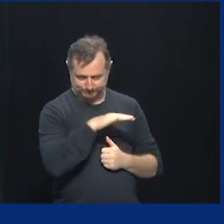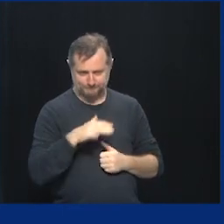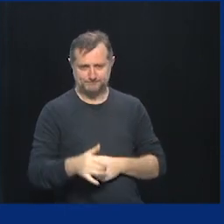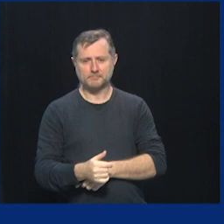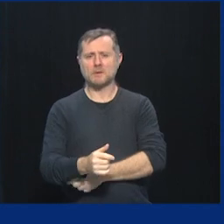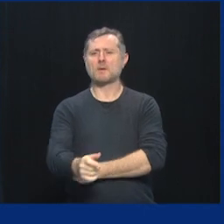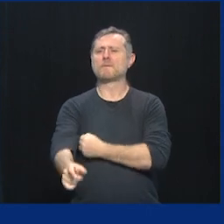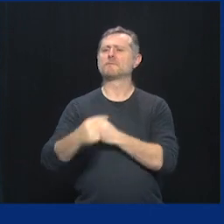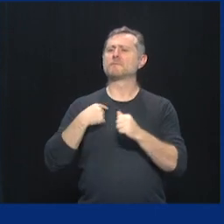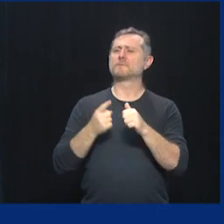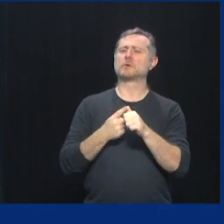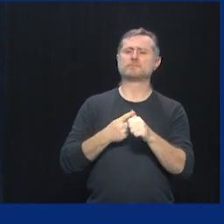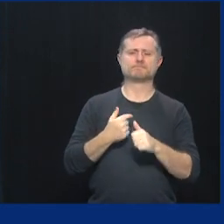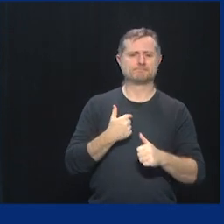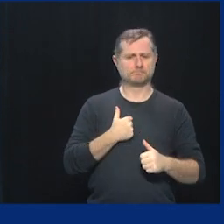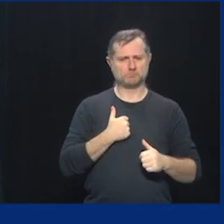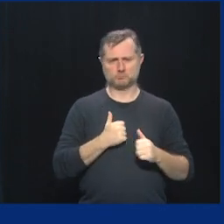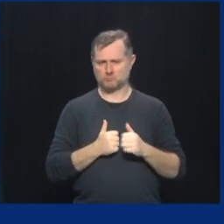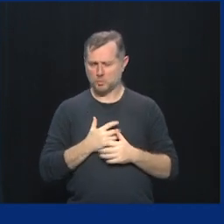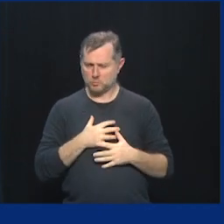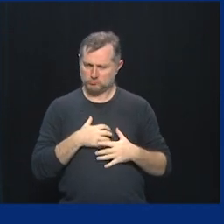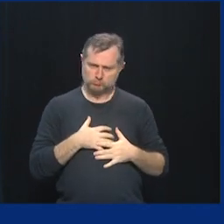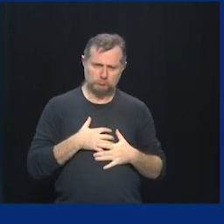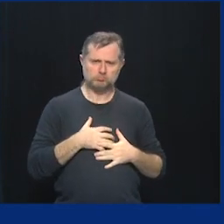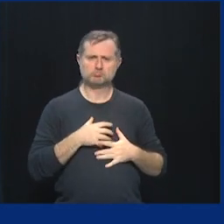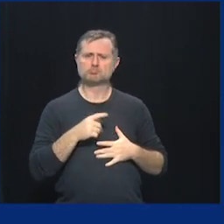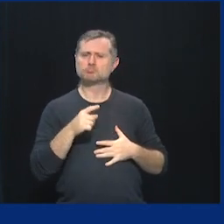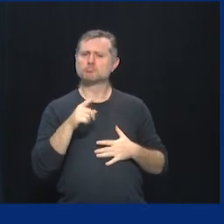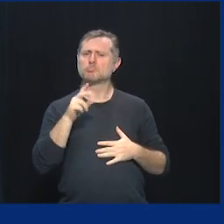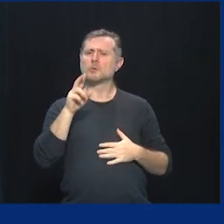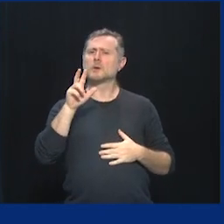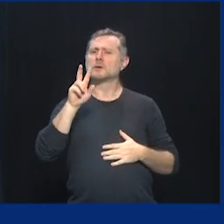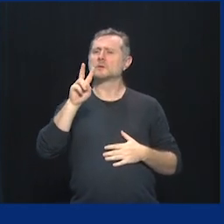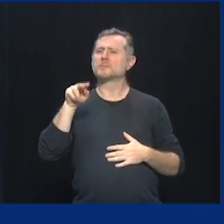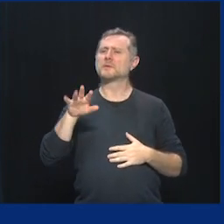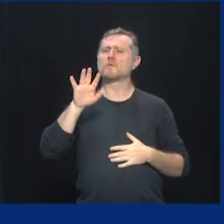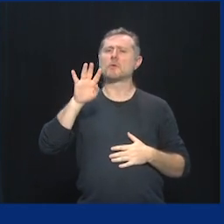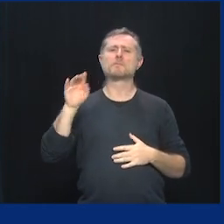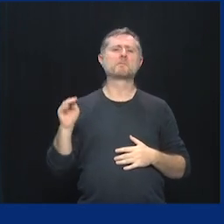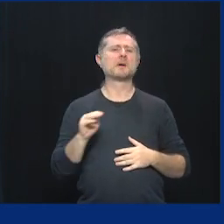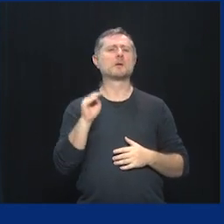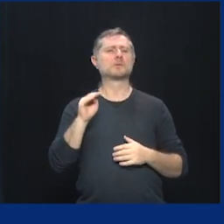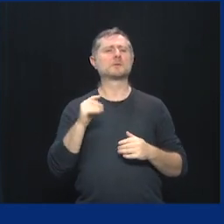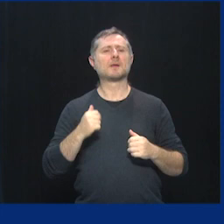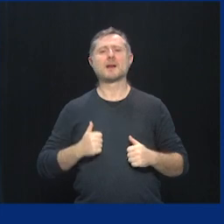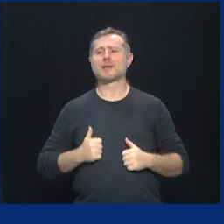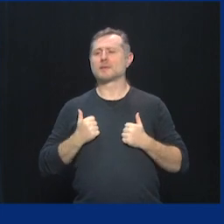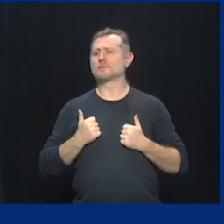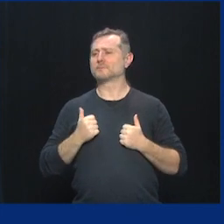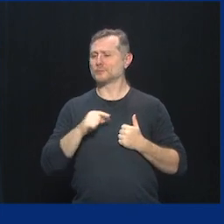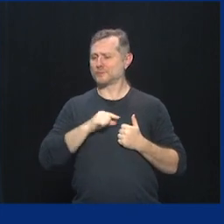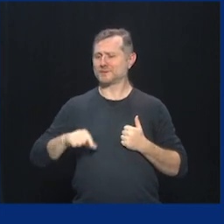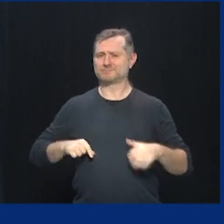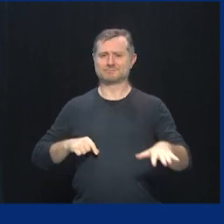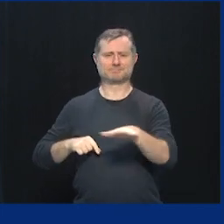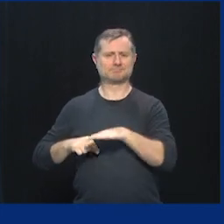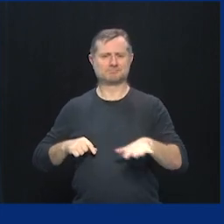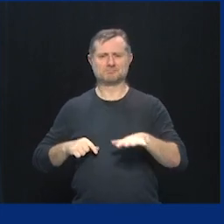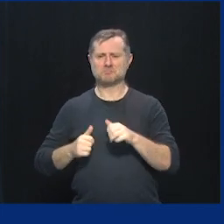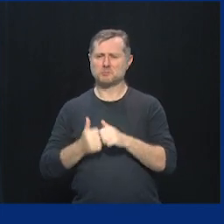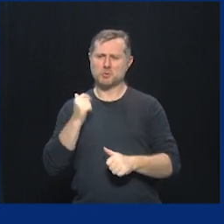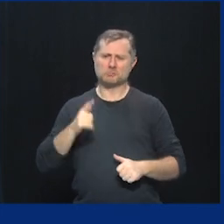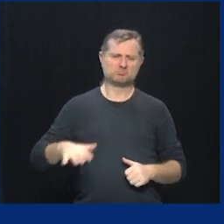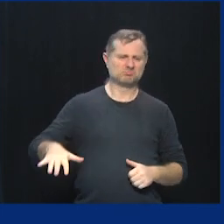all 2.4 million Queens residents mourn the lives of those lost on the